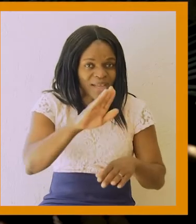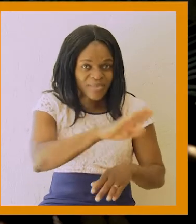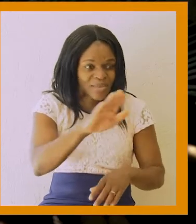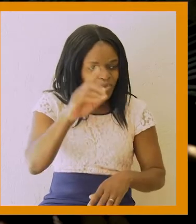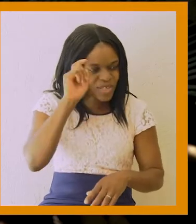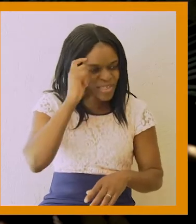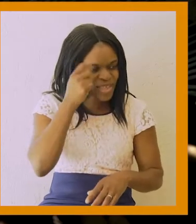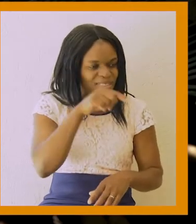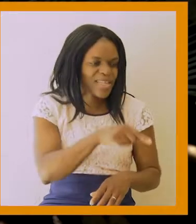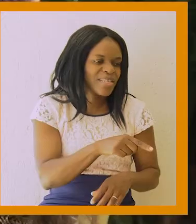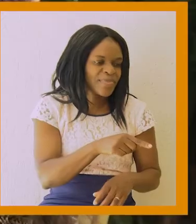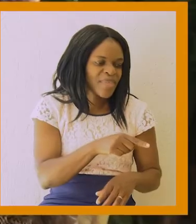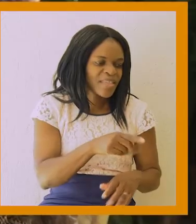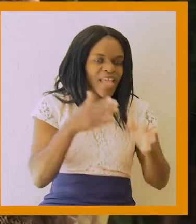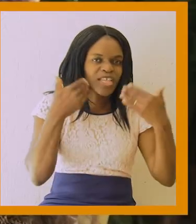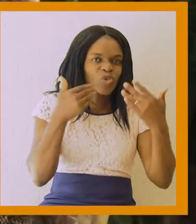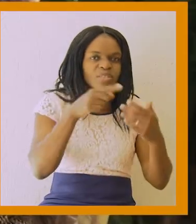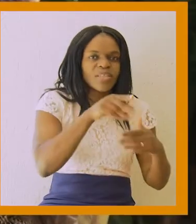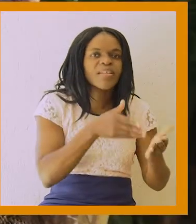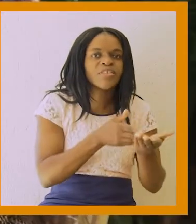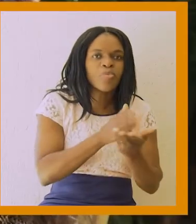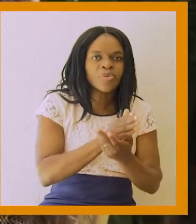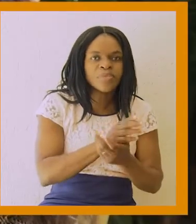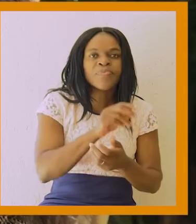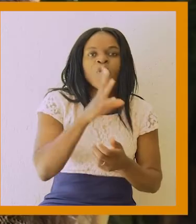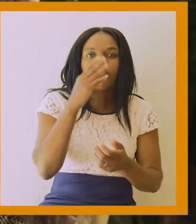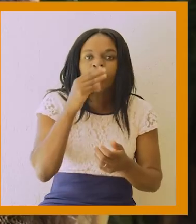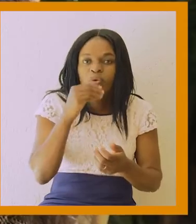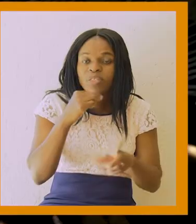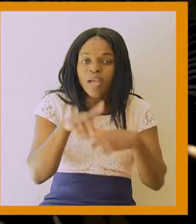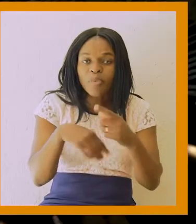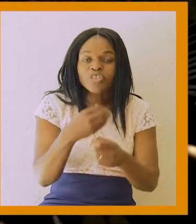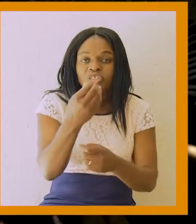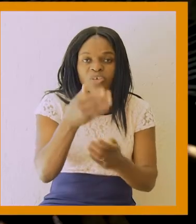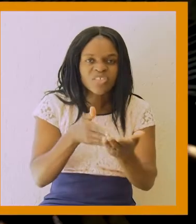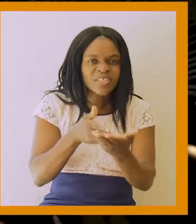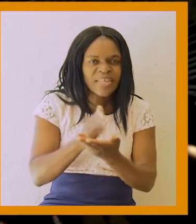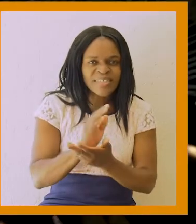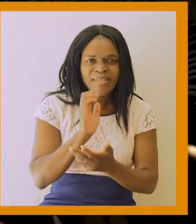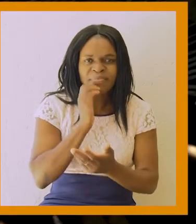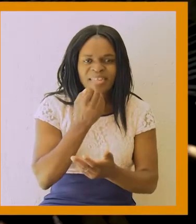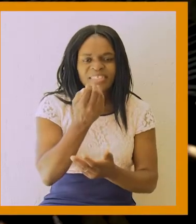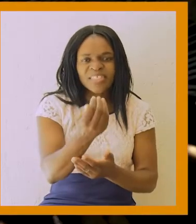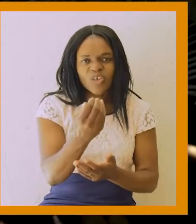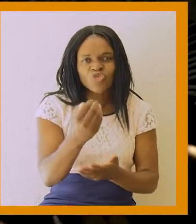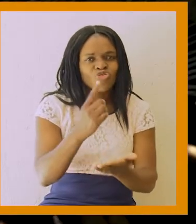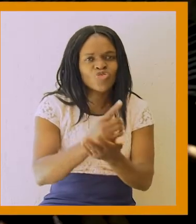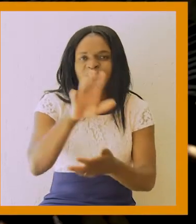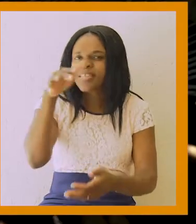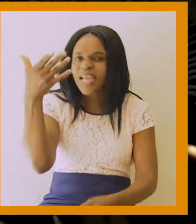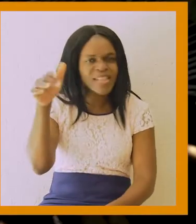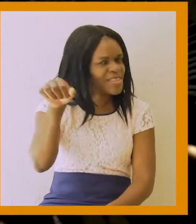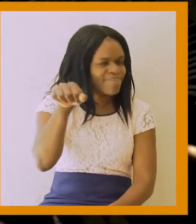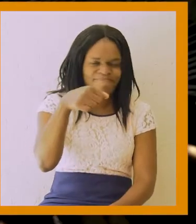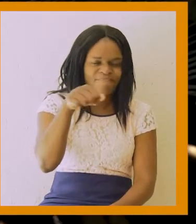are enjoying their rights. Mm-hmm. When we say child's rights, we don't mean that they should do whatever they want to do. Mm-hmm.